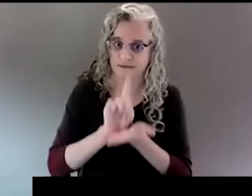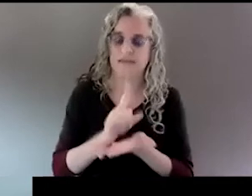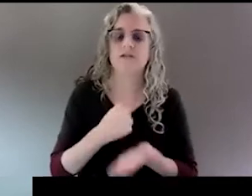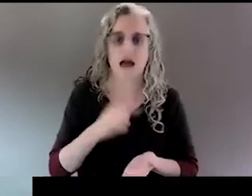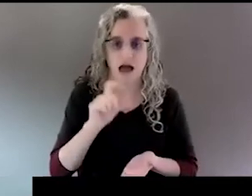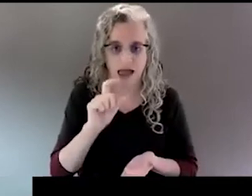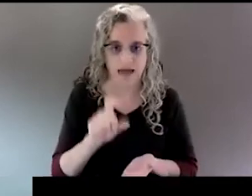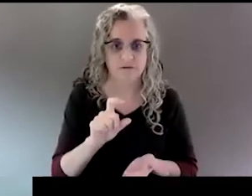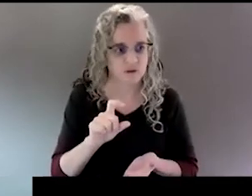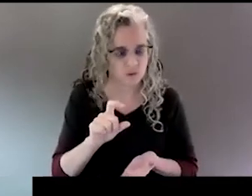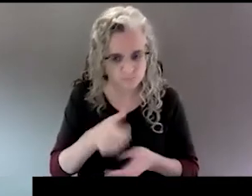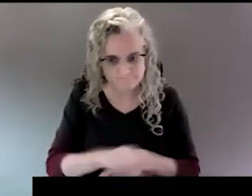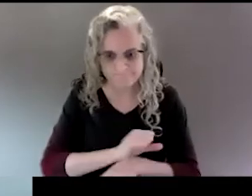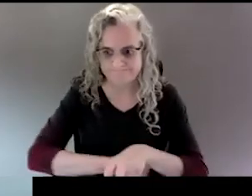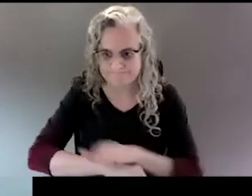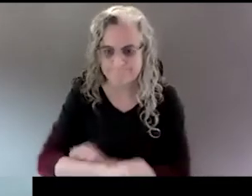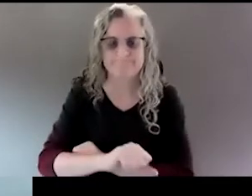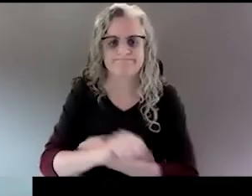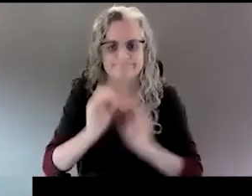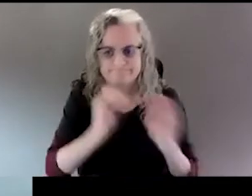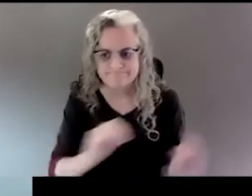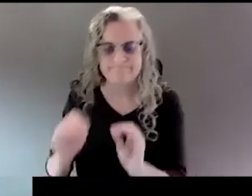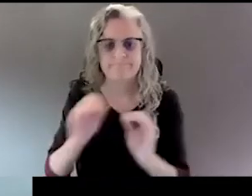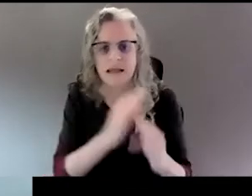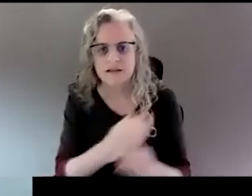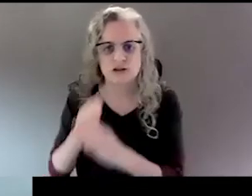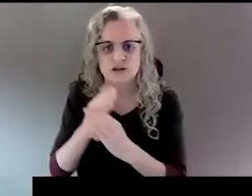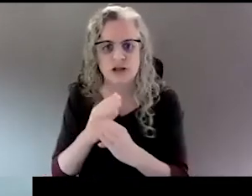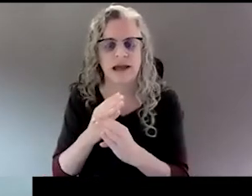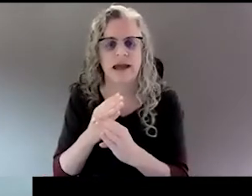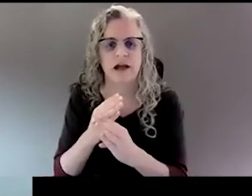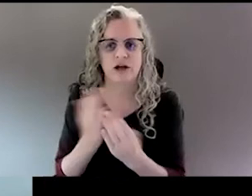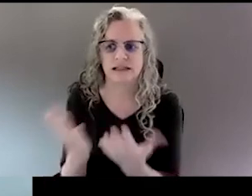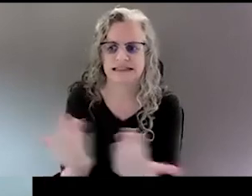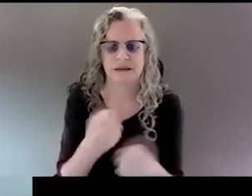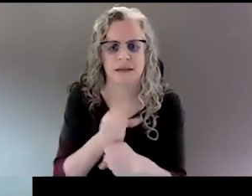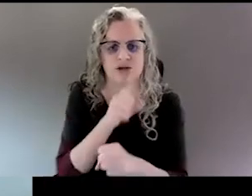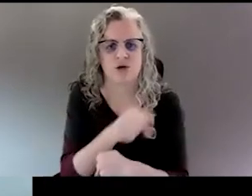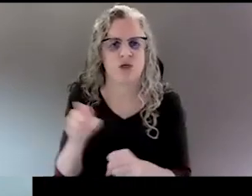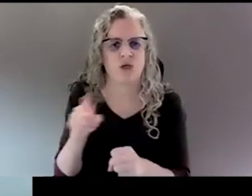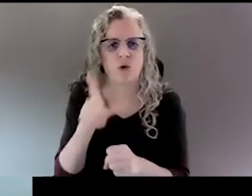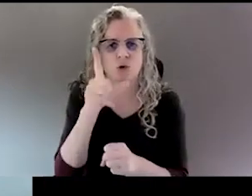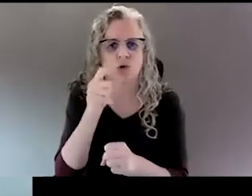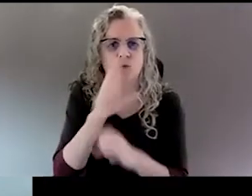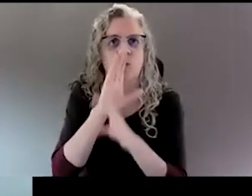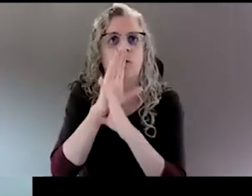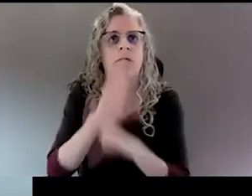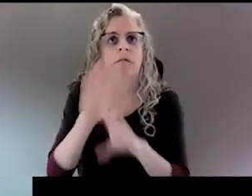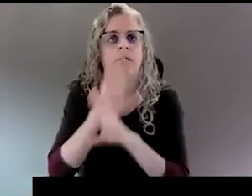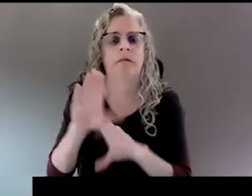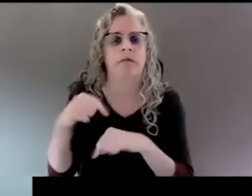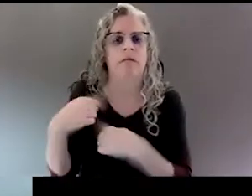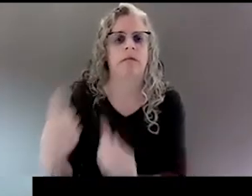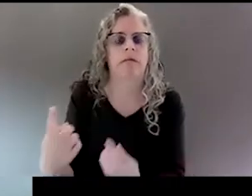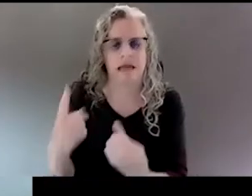but educate and share those voices that need to be heard right now. It's just so important to our survival. We